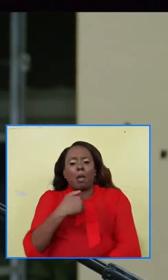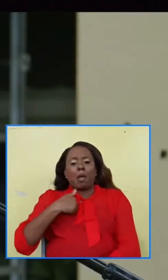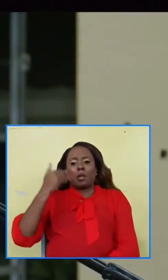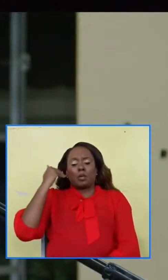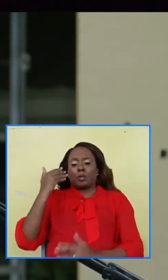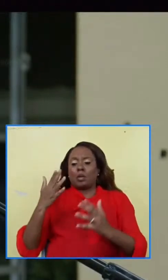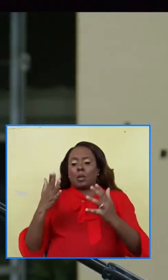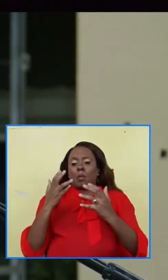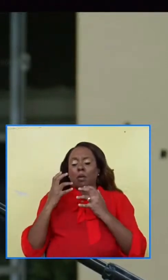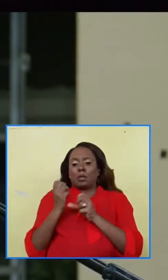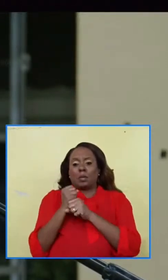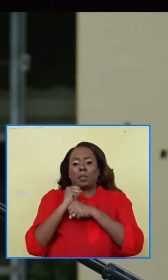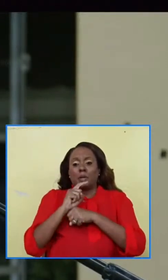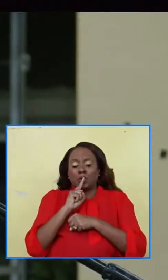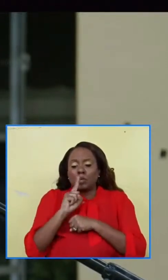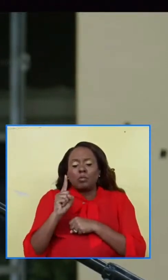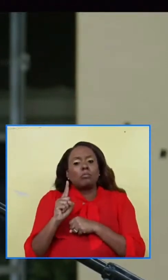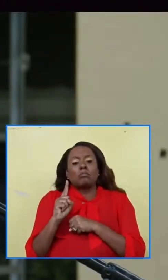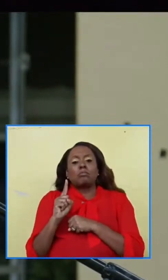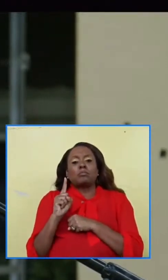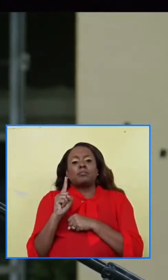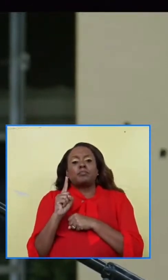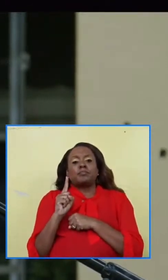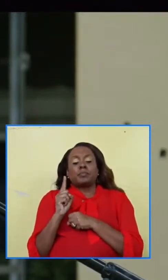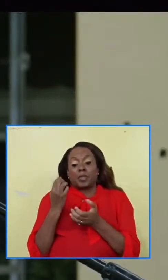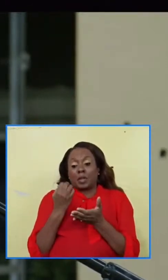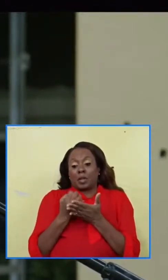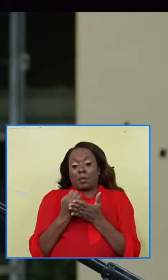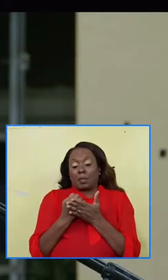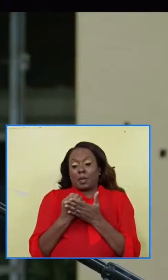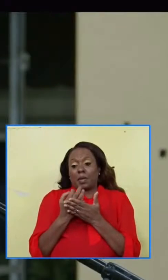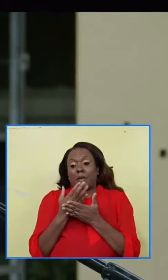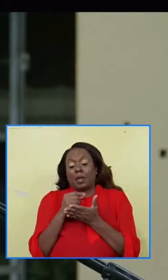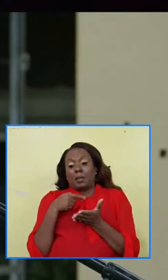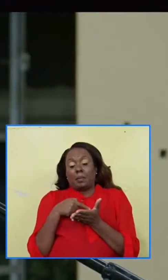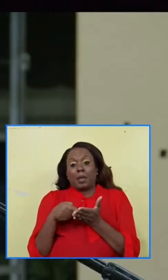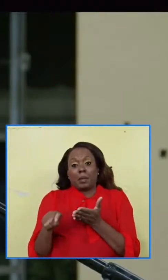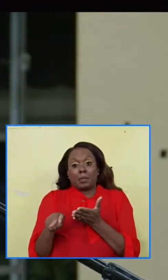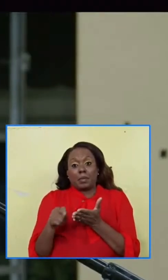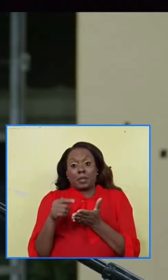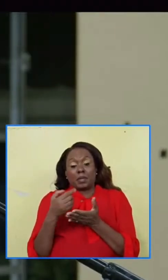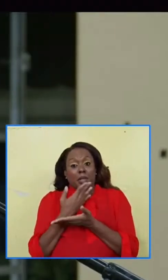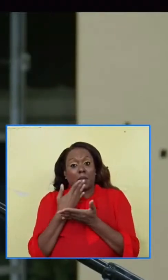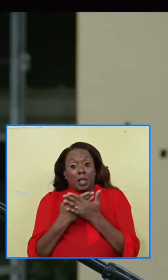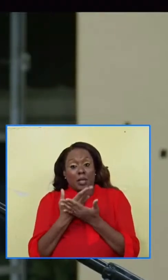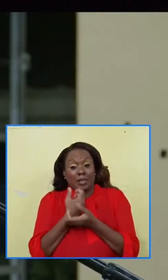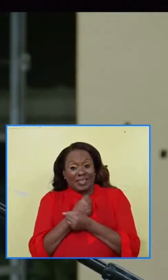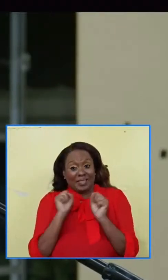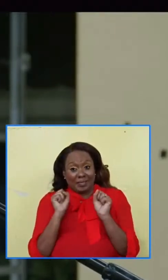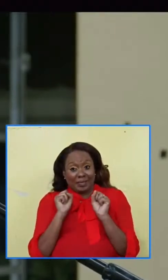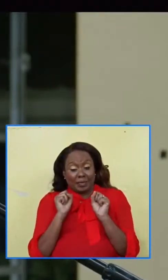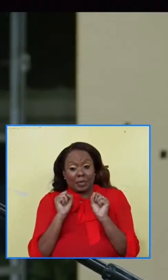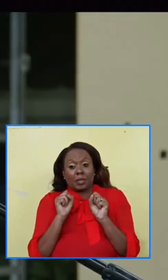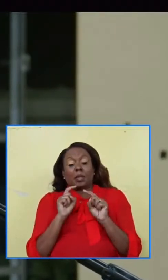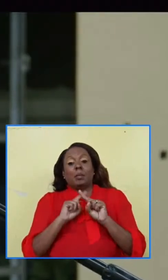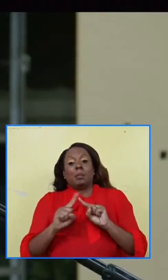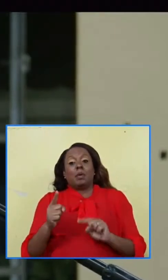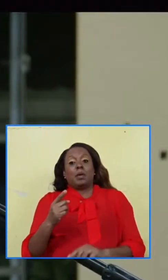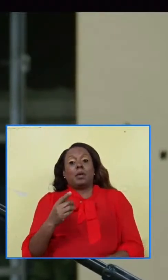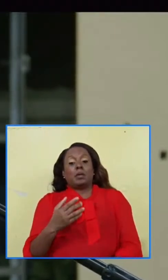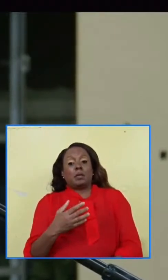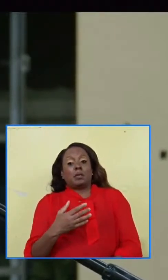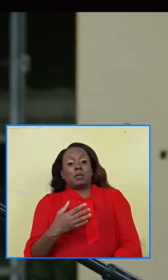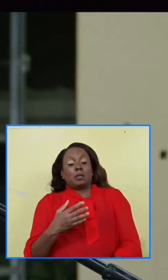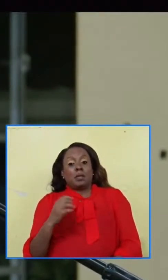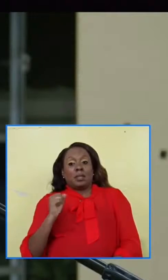of the investments from the contributors, but I think the power should be given to the employees to